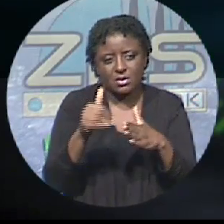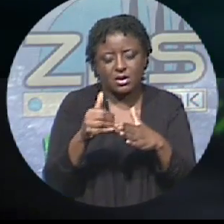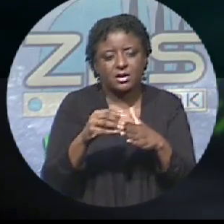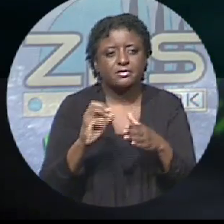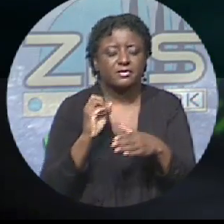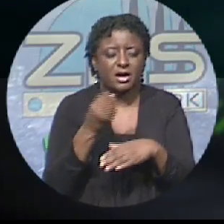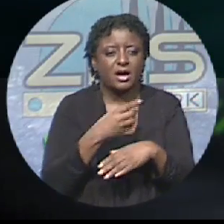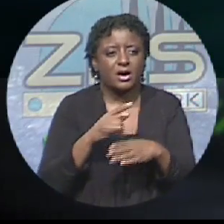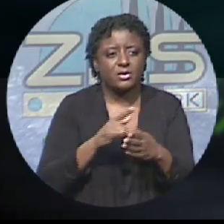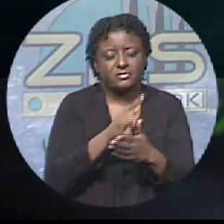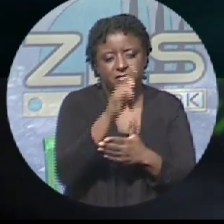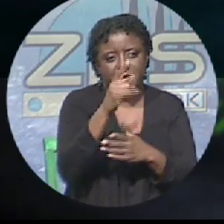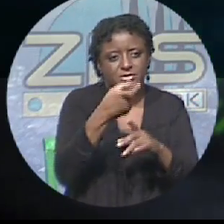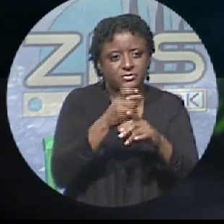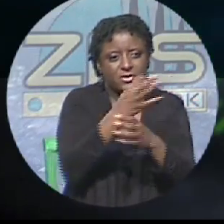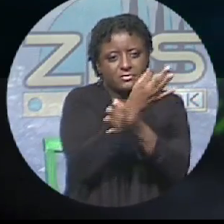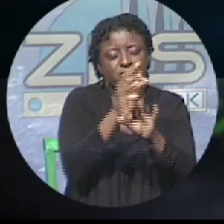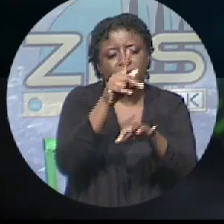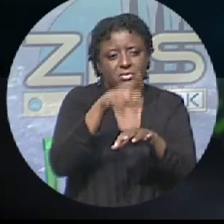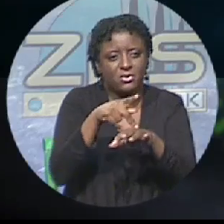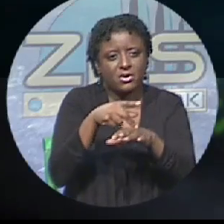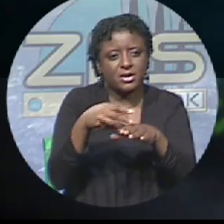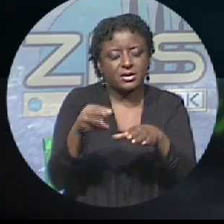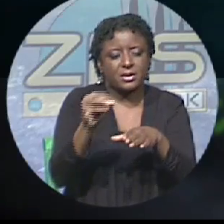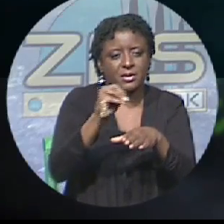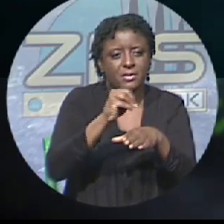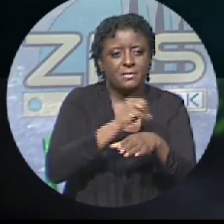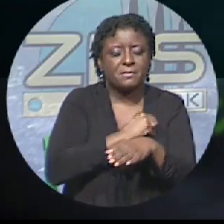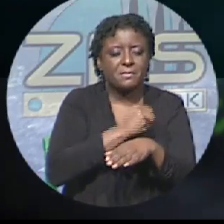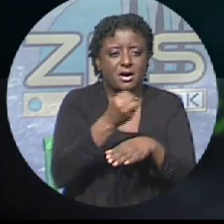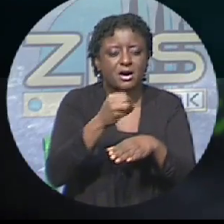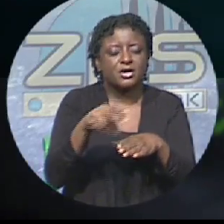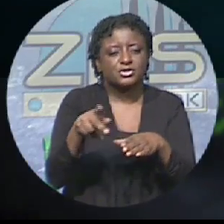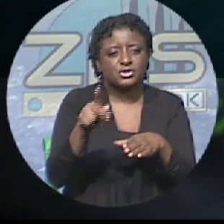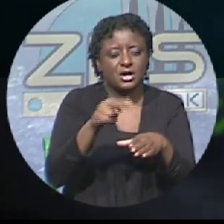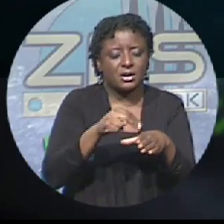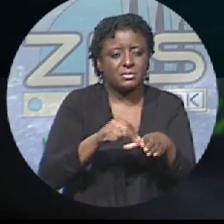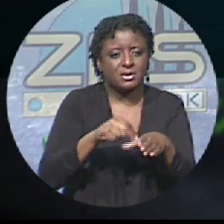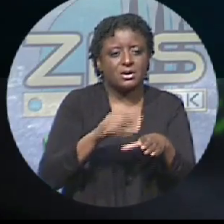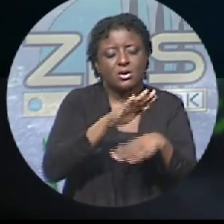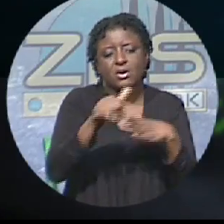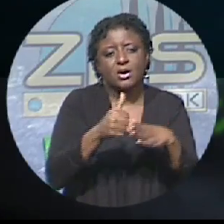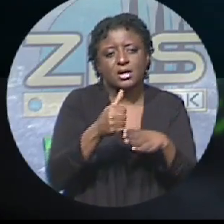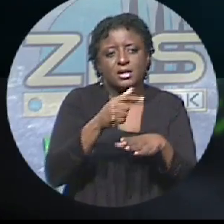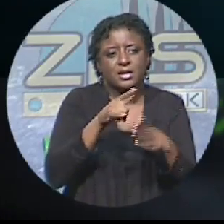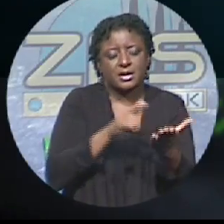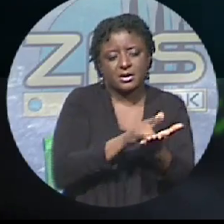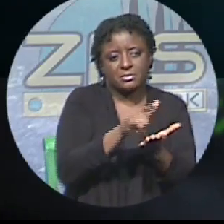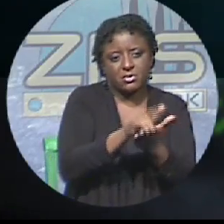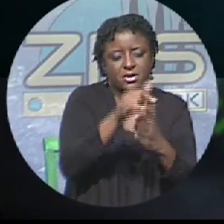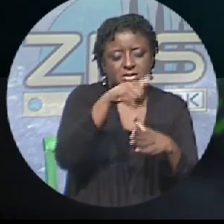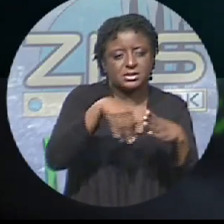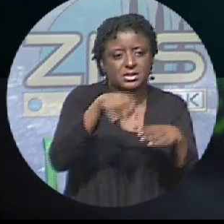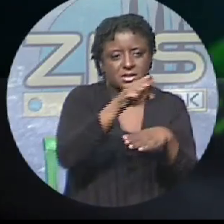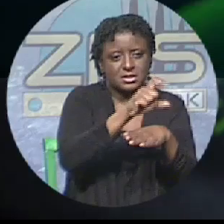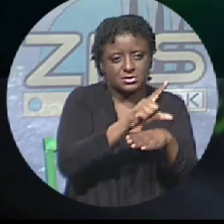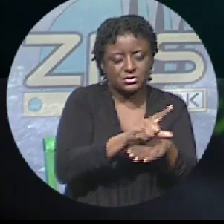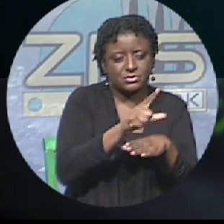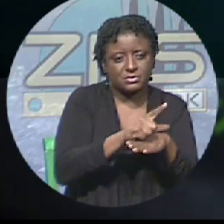gateways, Freeport, Marsh Harbor, all airports in Eleuthera and